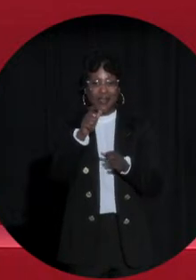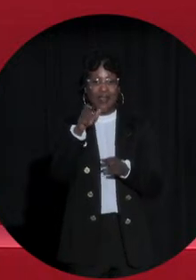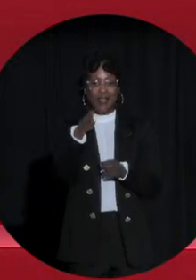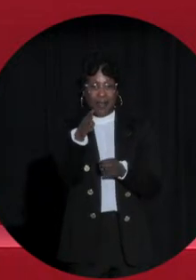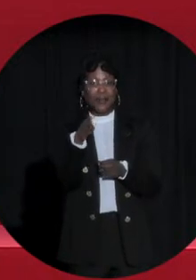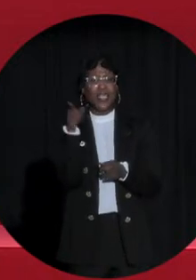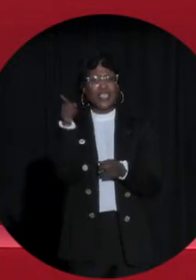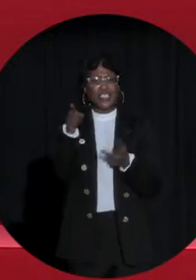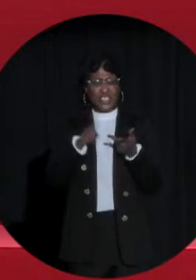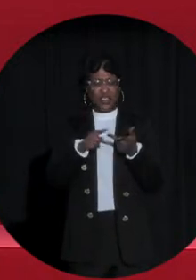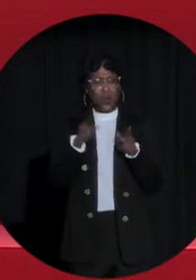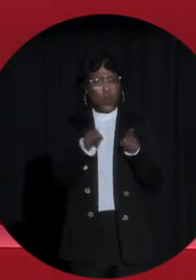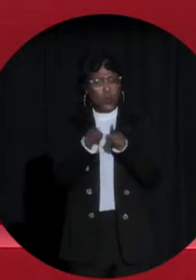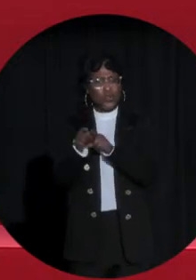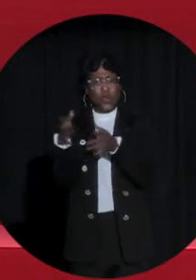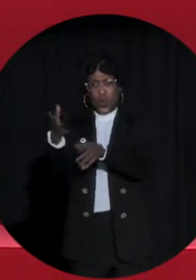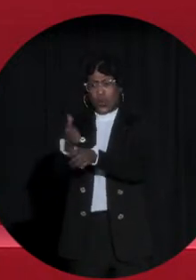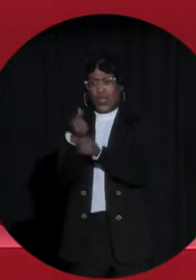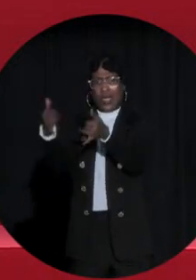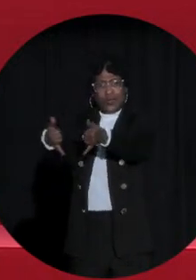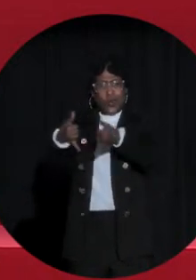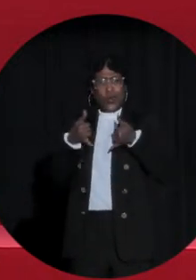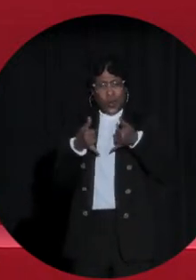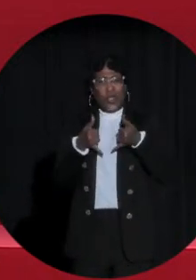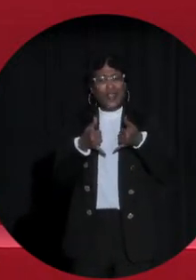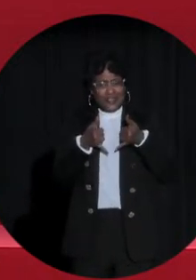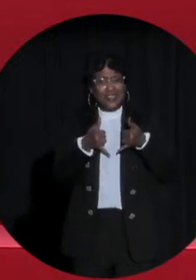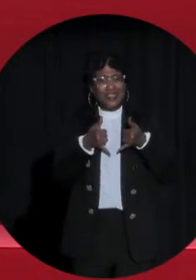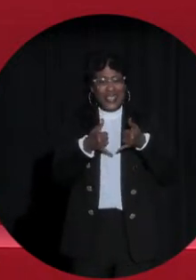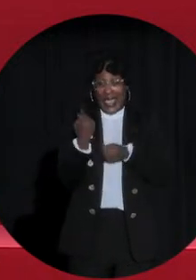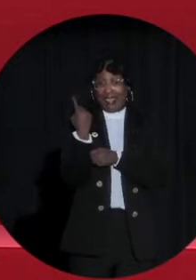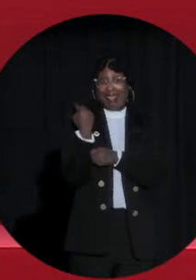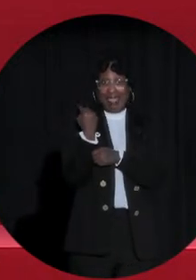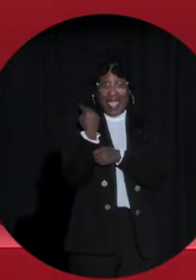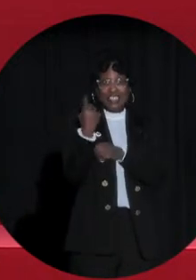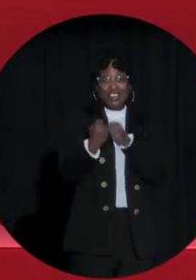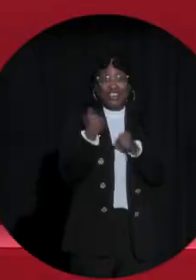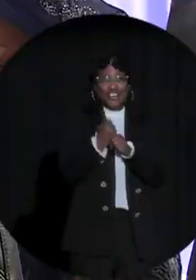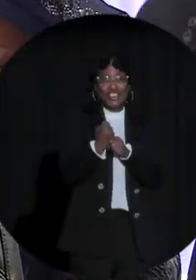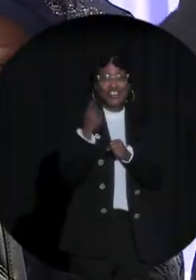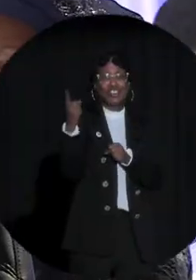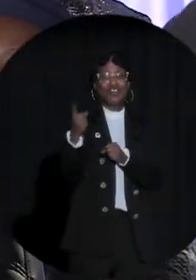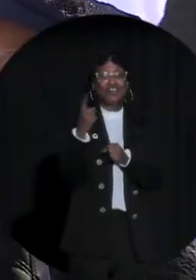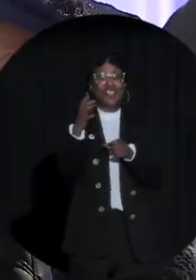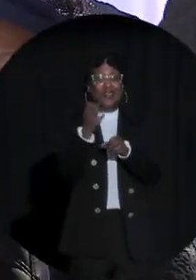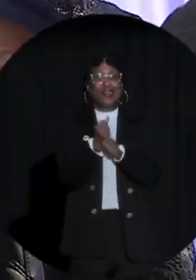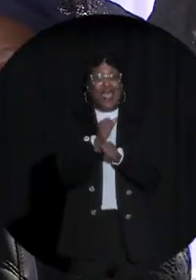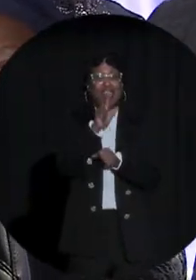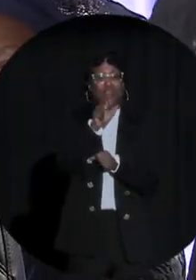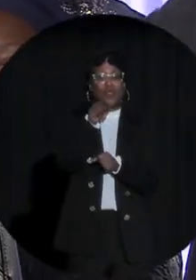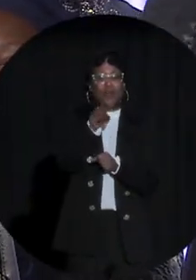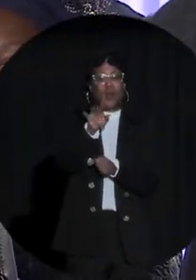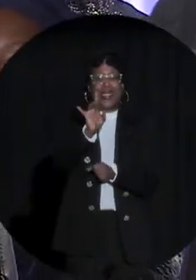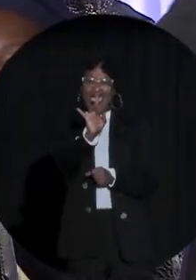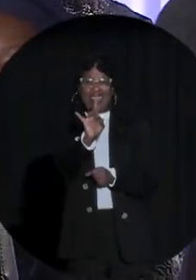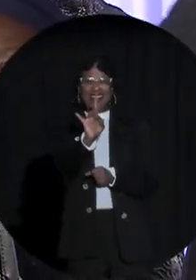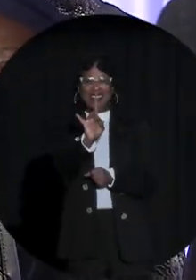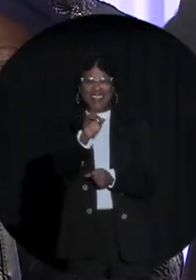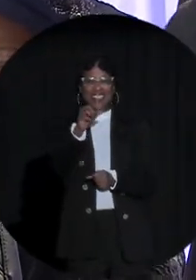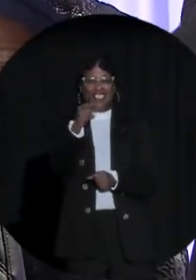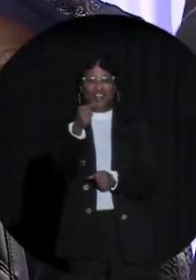the hardest year of her life last year with a solid 3.8 grade point average.